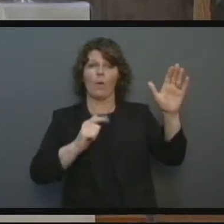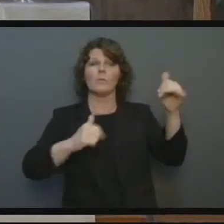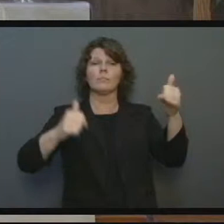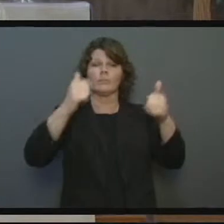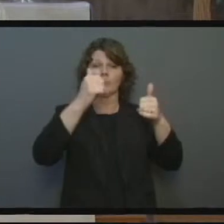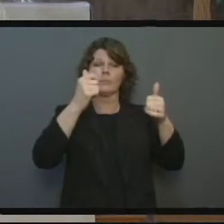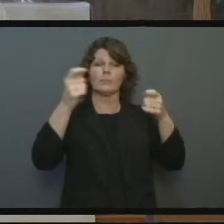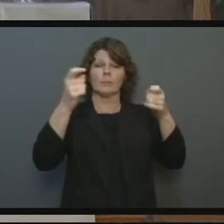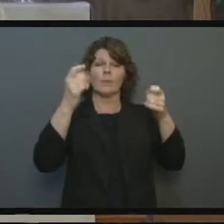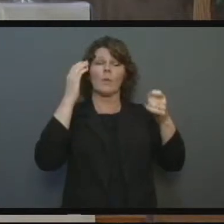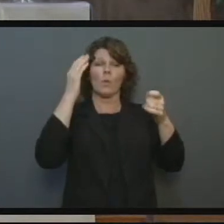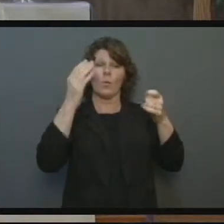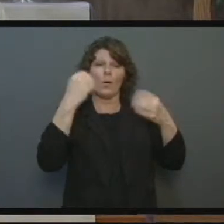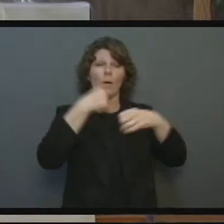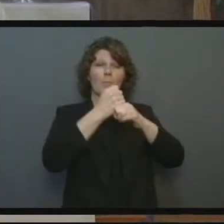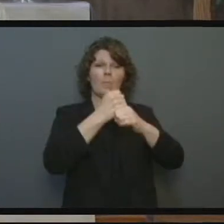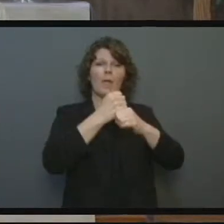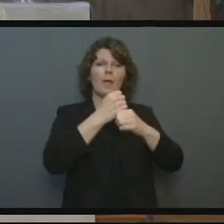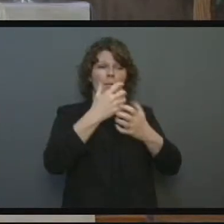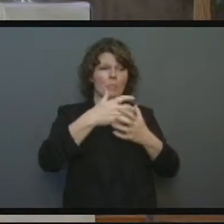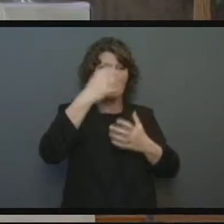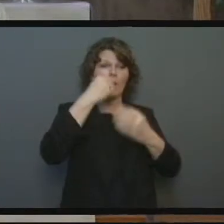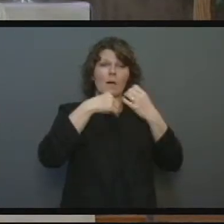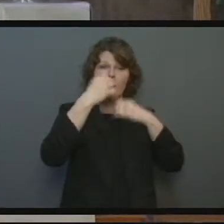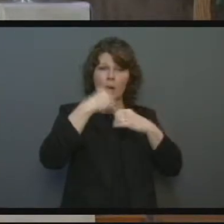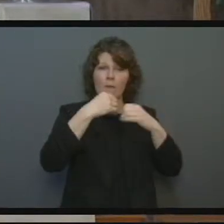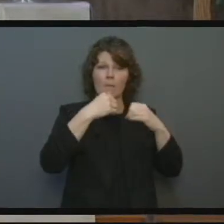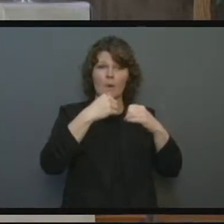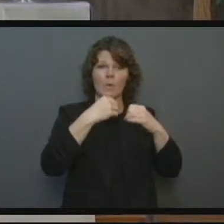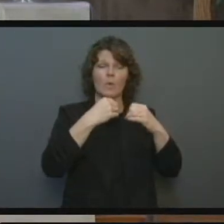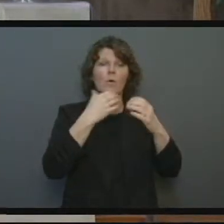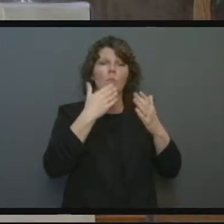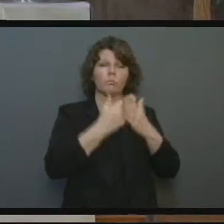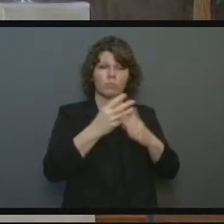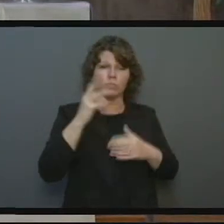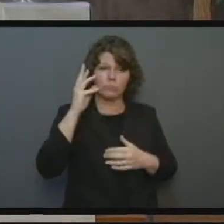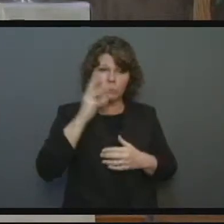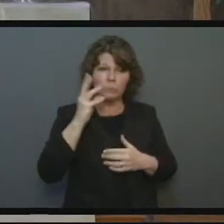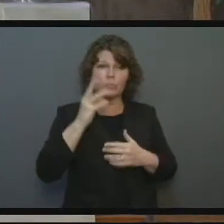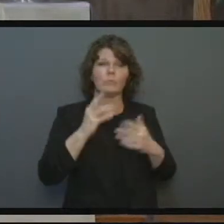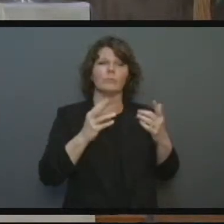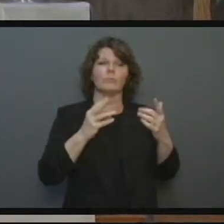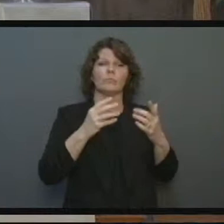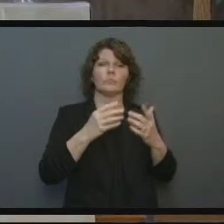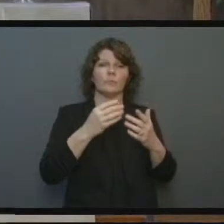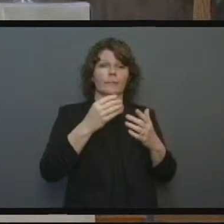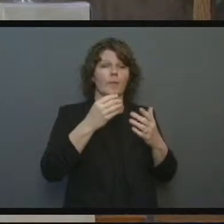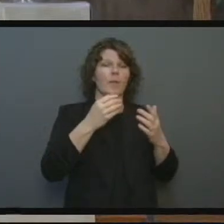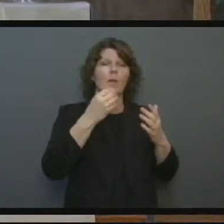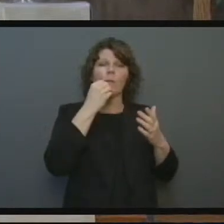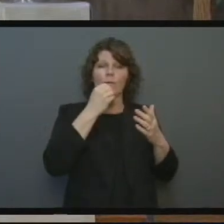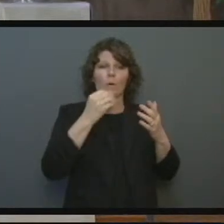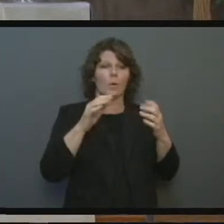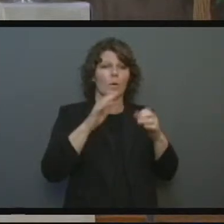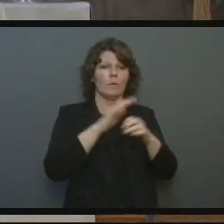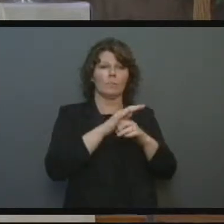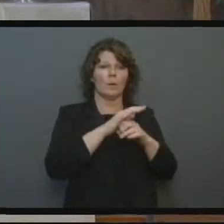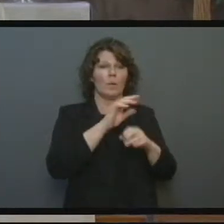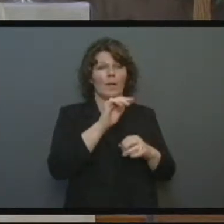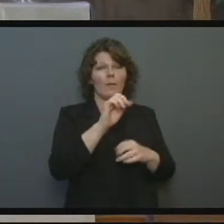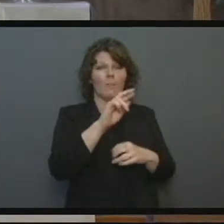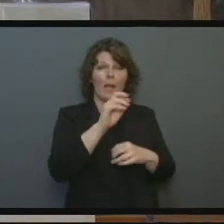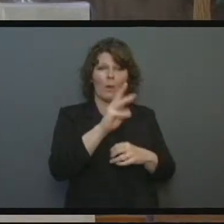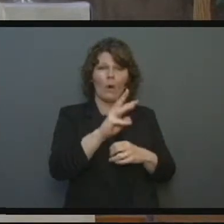all peoples a feast of rich food, a feast of well-aged wine, of rich food full of marrow, of aged